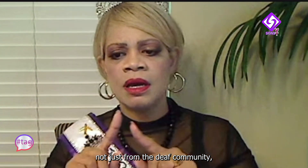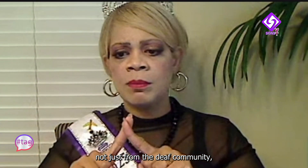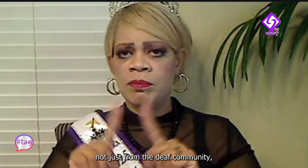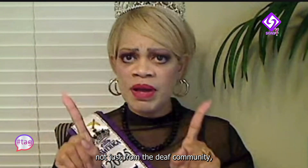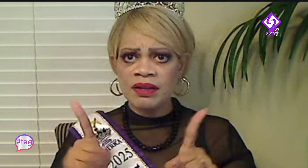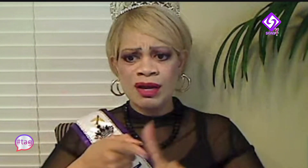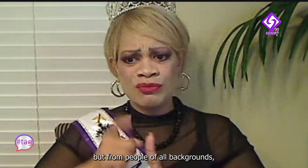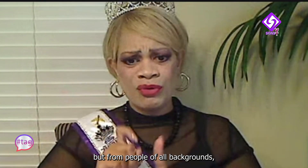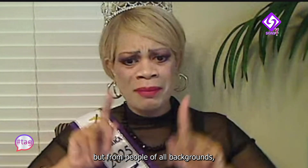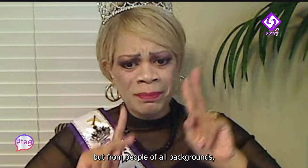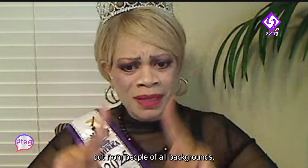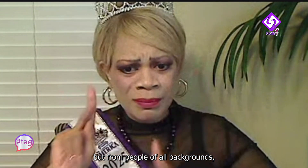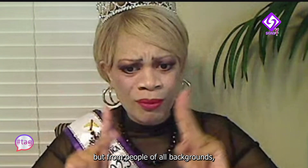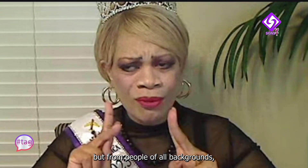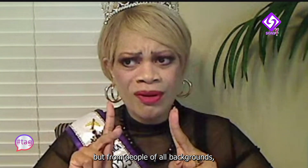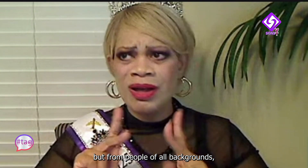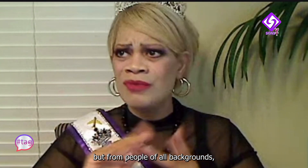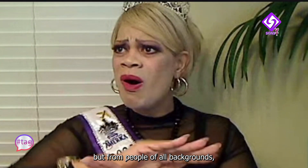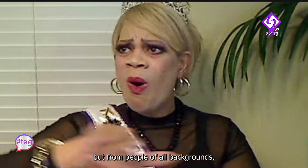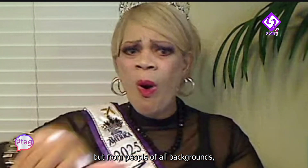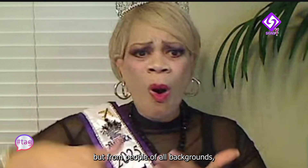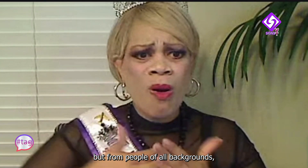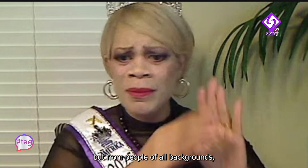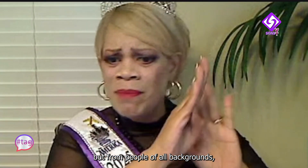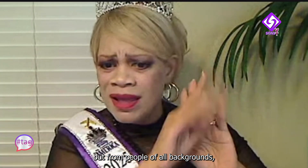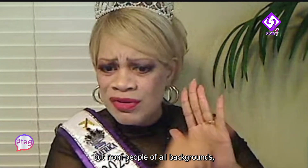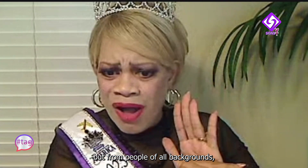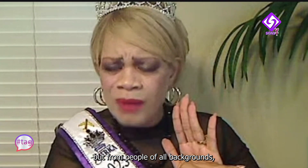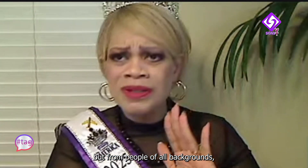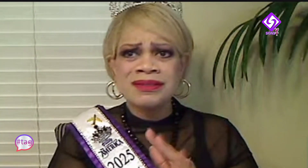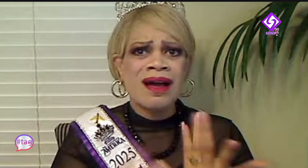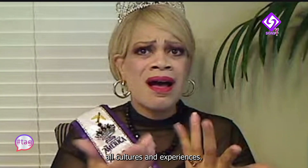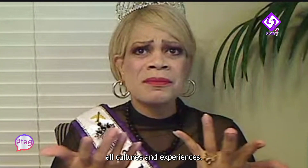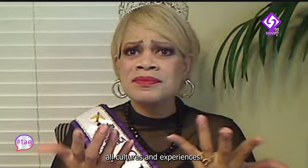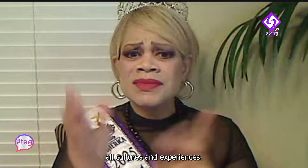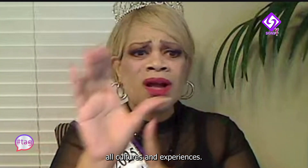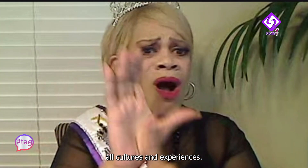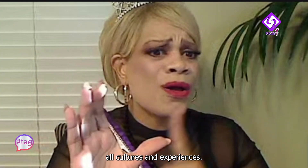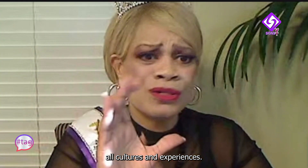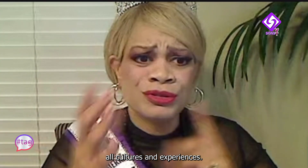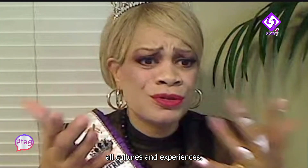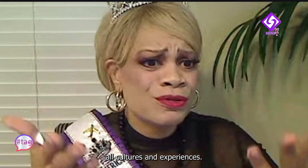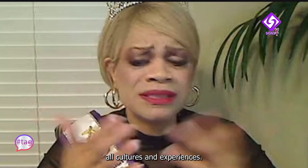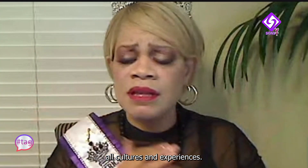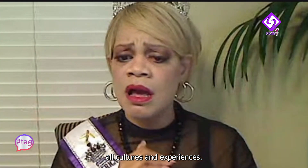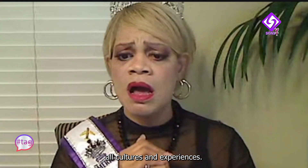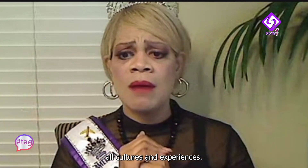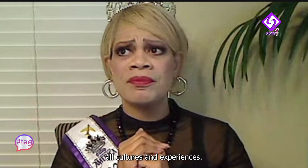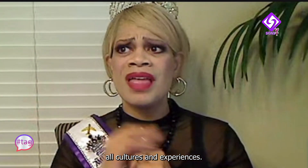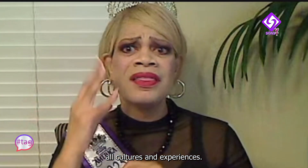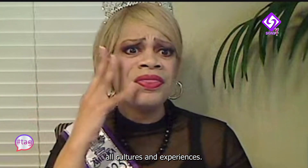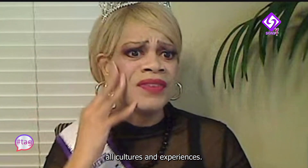deaf community, but from people of all backgrounds, all cultures,